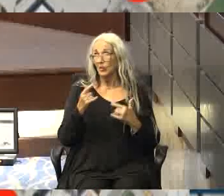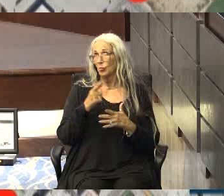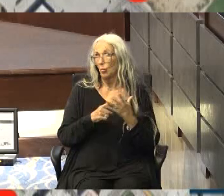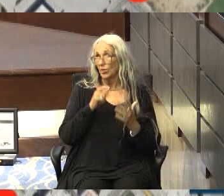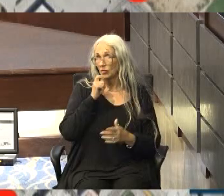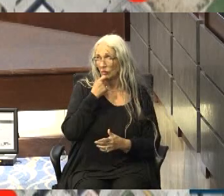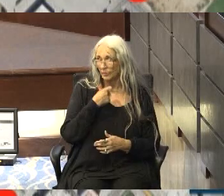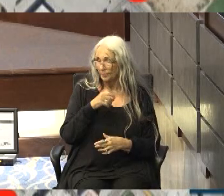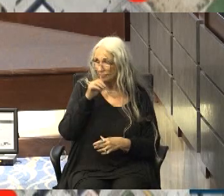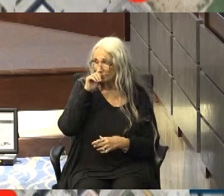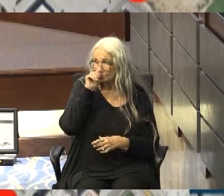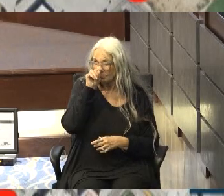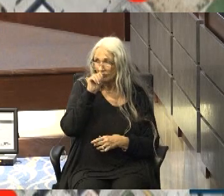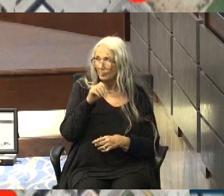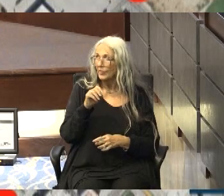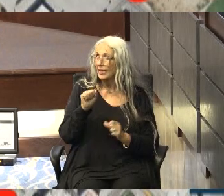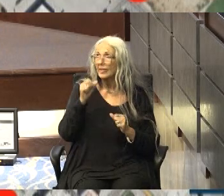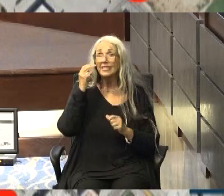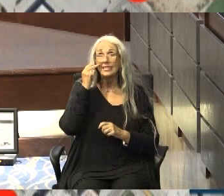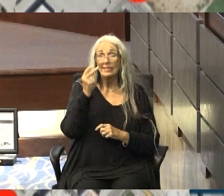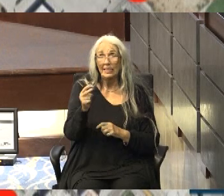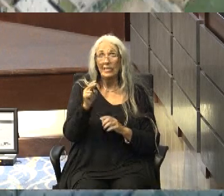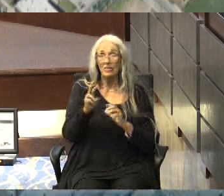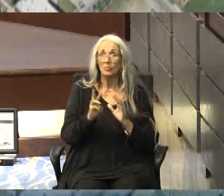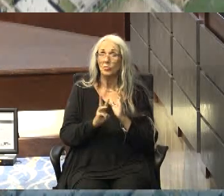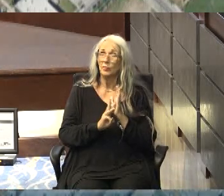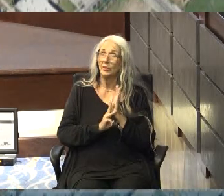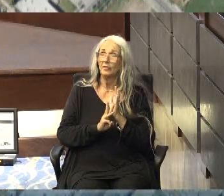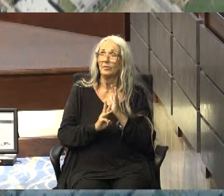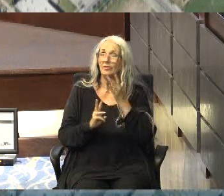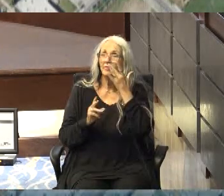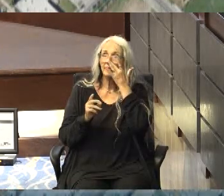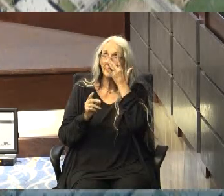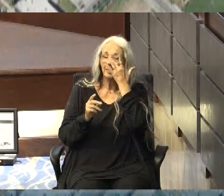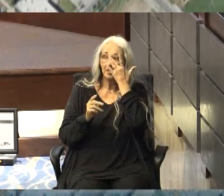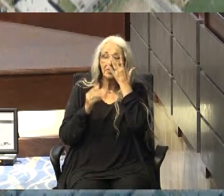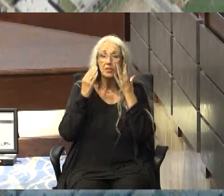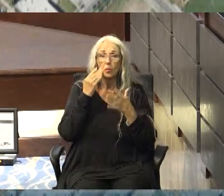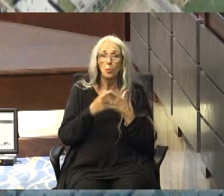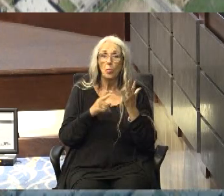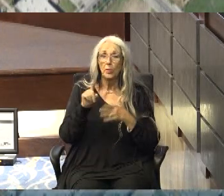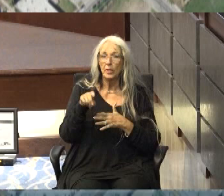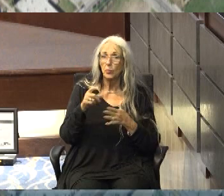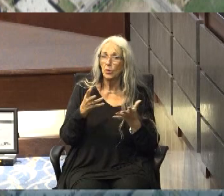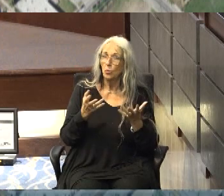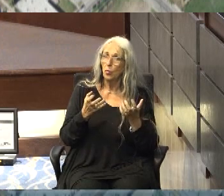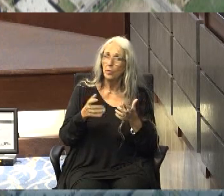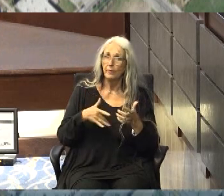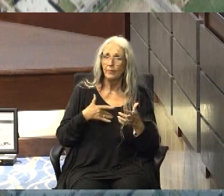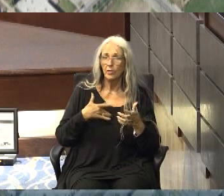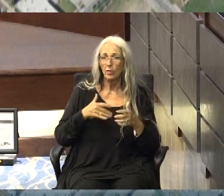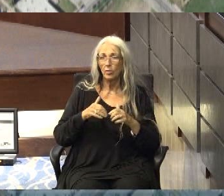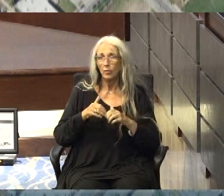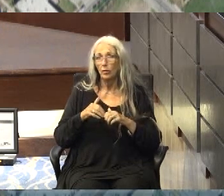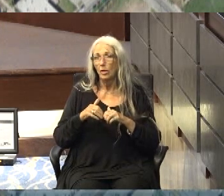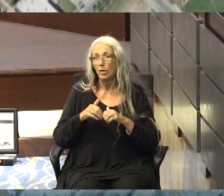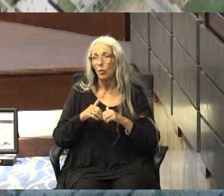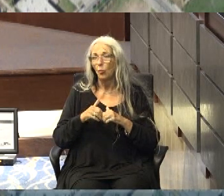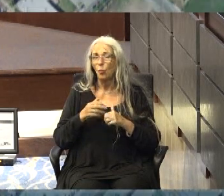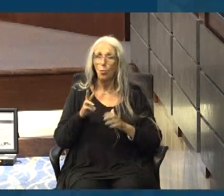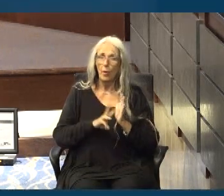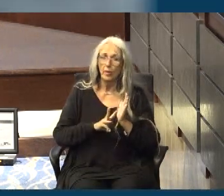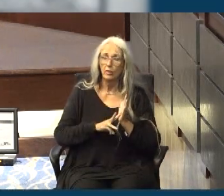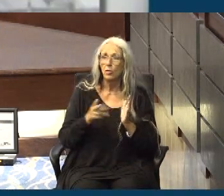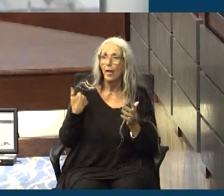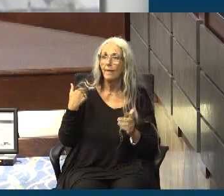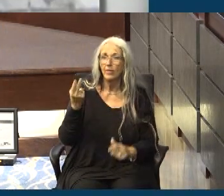is they need to see Waco to know what we mean when we say we want it to feel like Waco. And so here you have history of